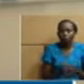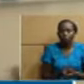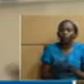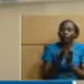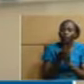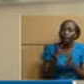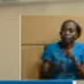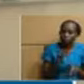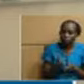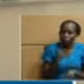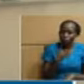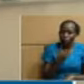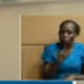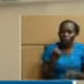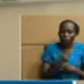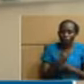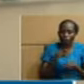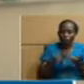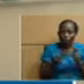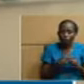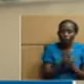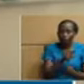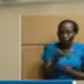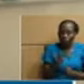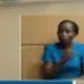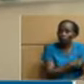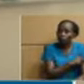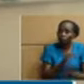who have already a working relationship with them, the hospitals,